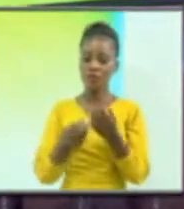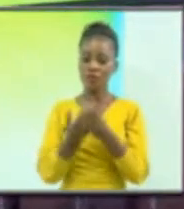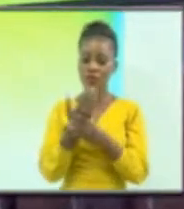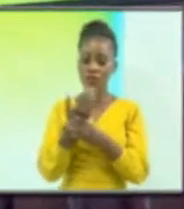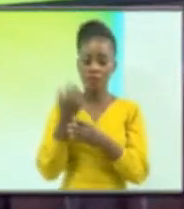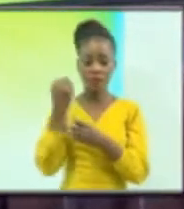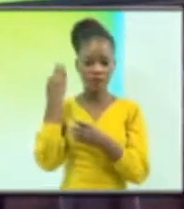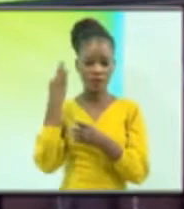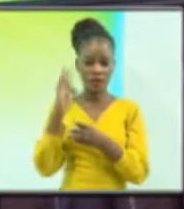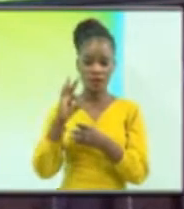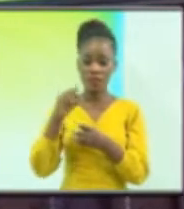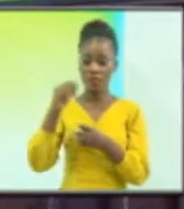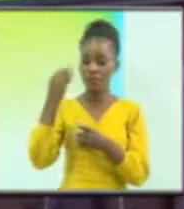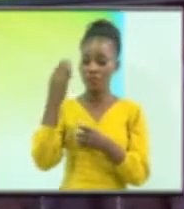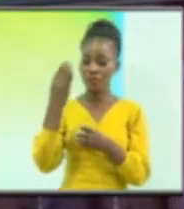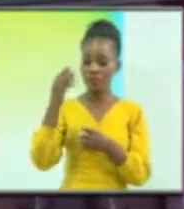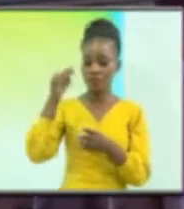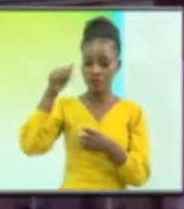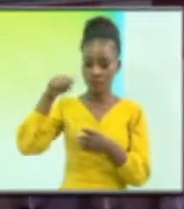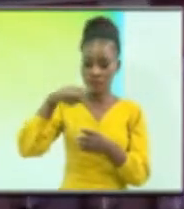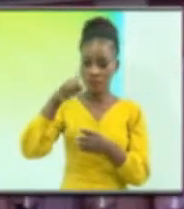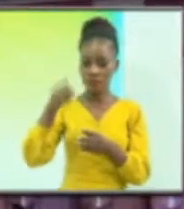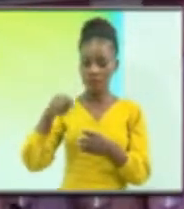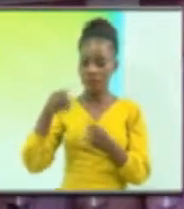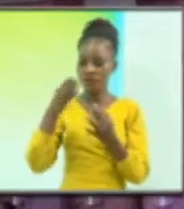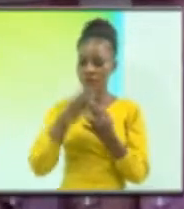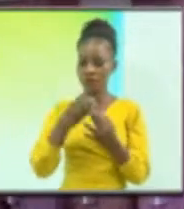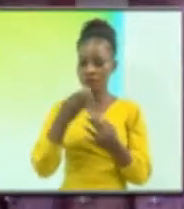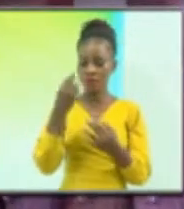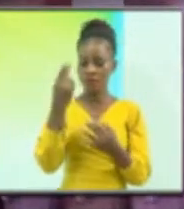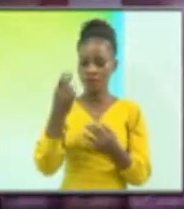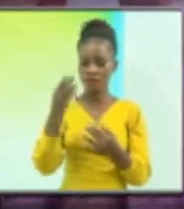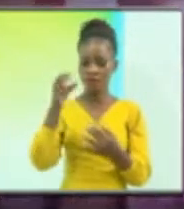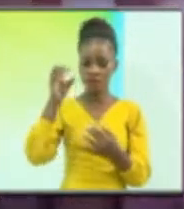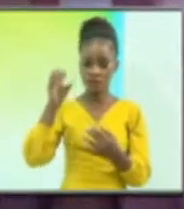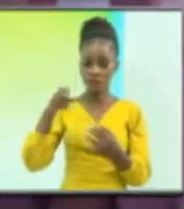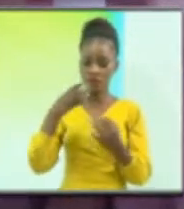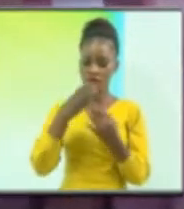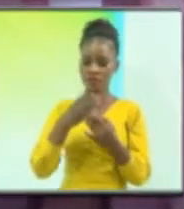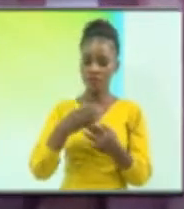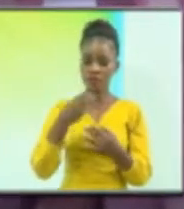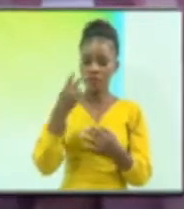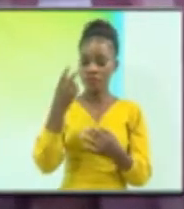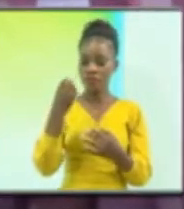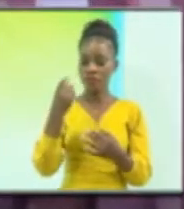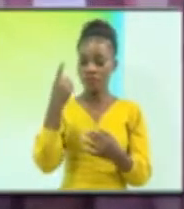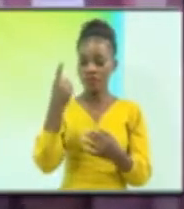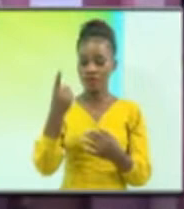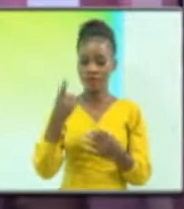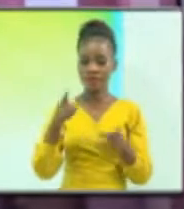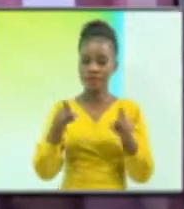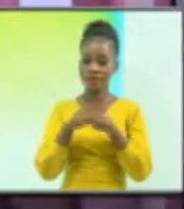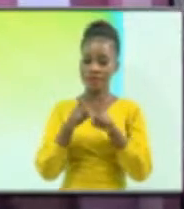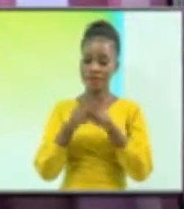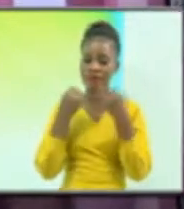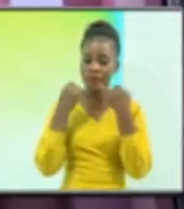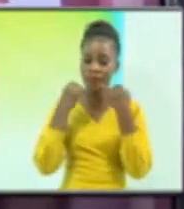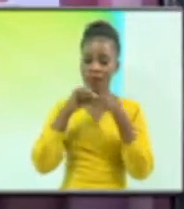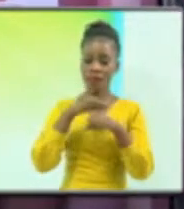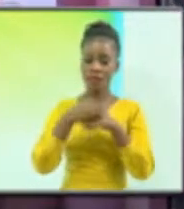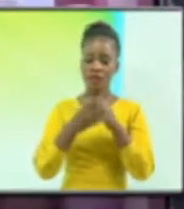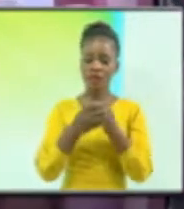of 4.7% between 2019 and 2021, according to market